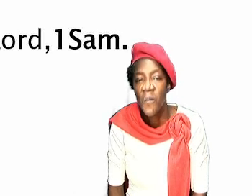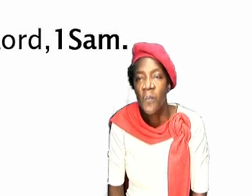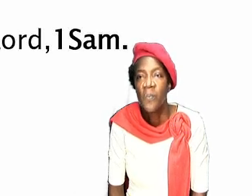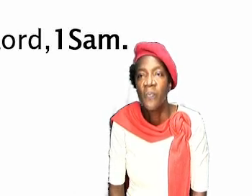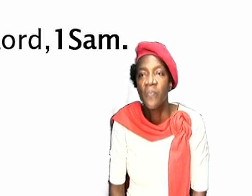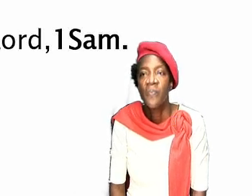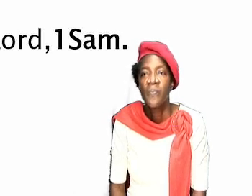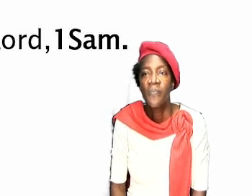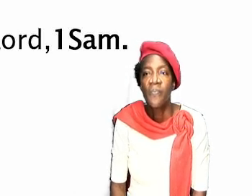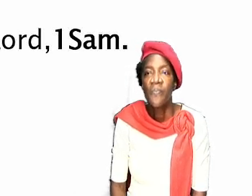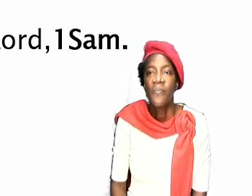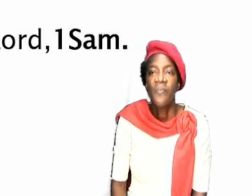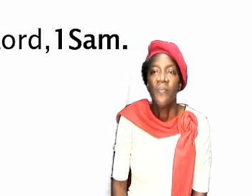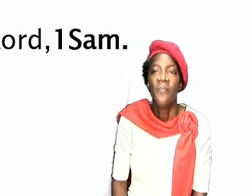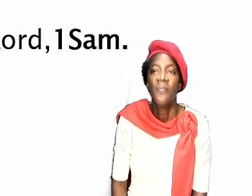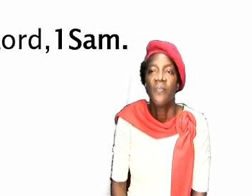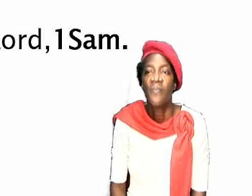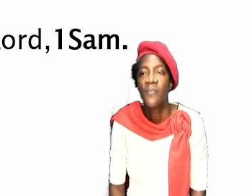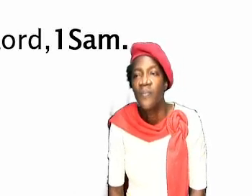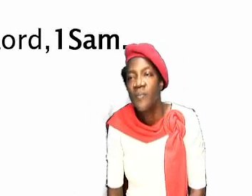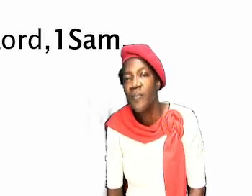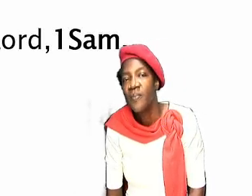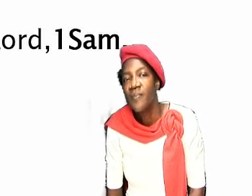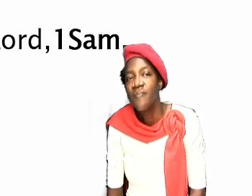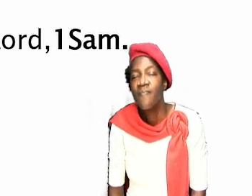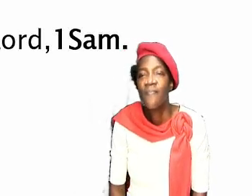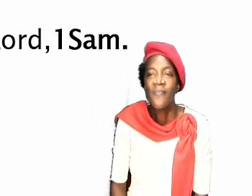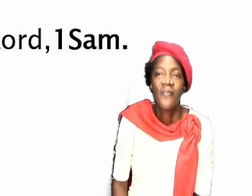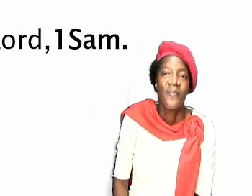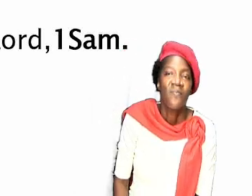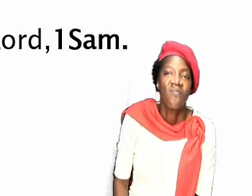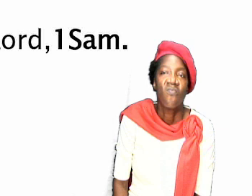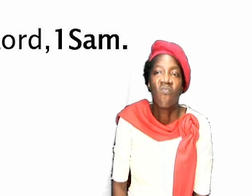So we say that David was victorious in battles.